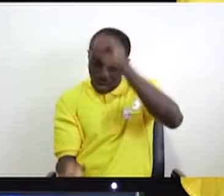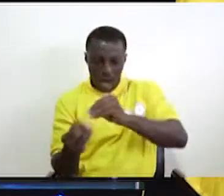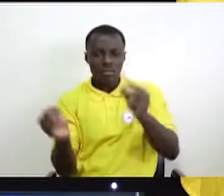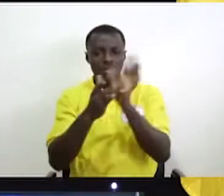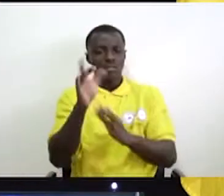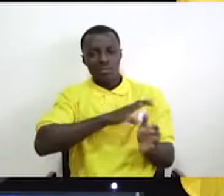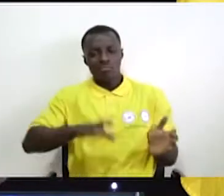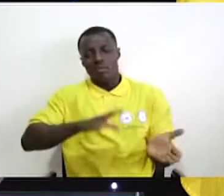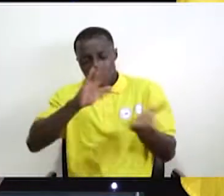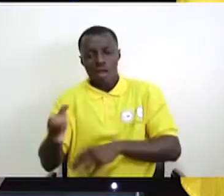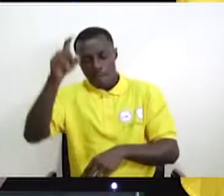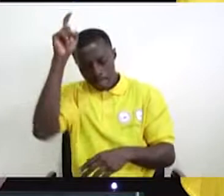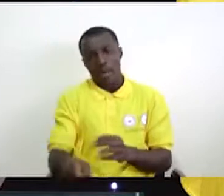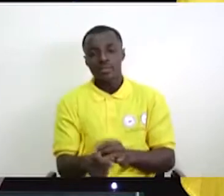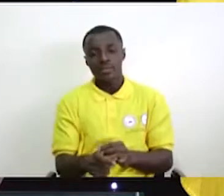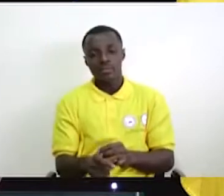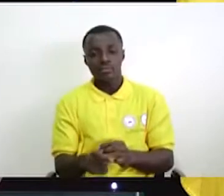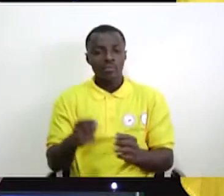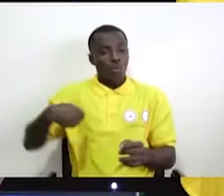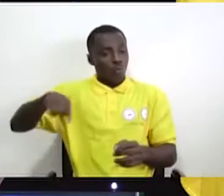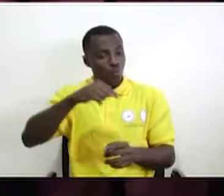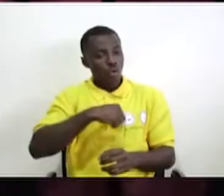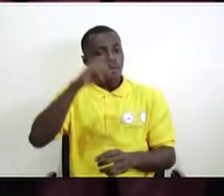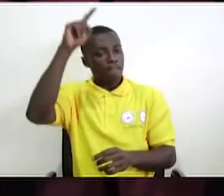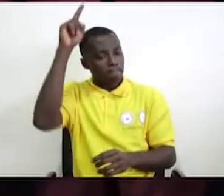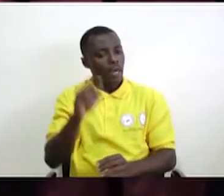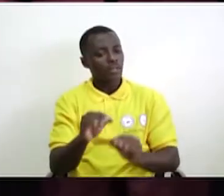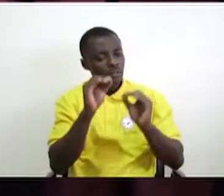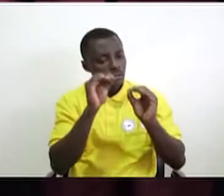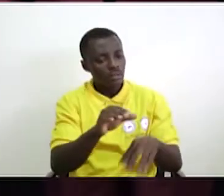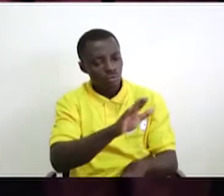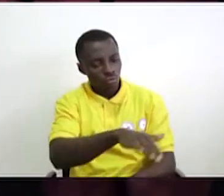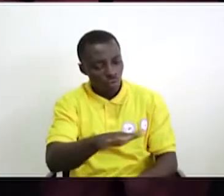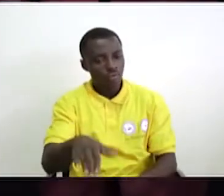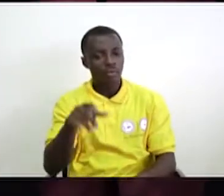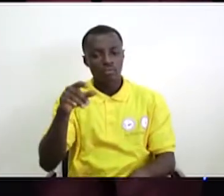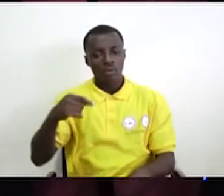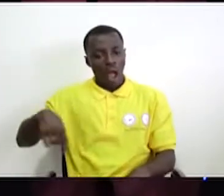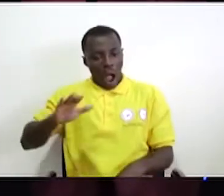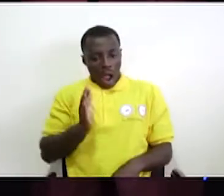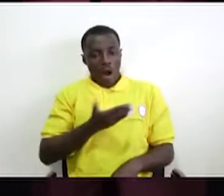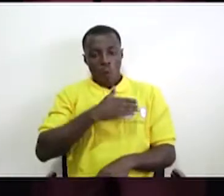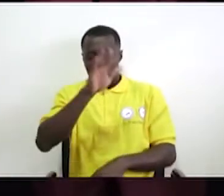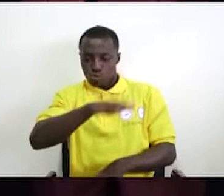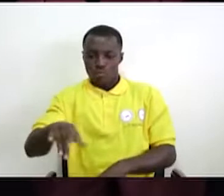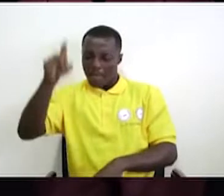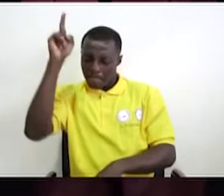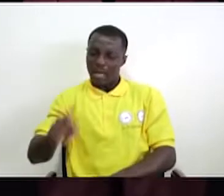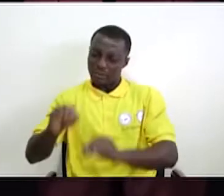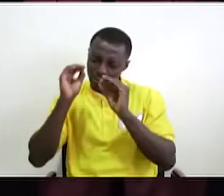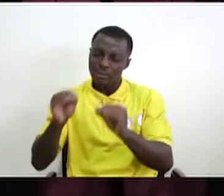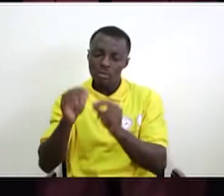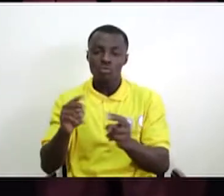sudria. It should be emphasized to our children for them to understand and internalize this truth. Esese ye